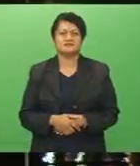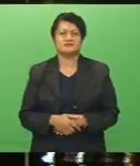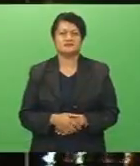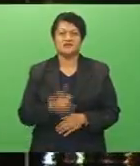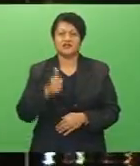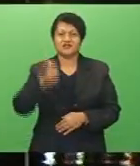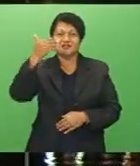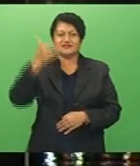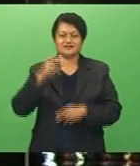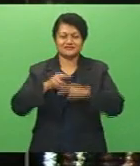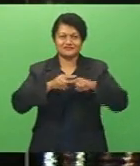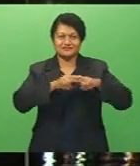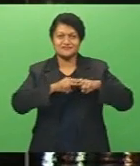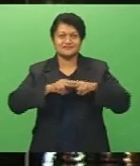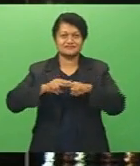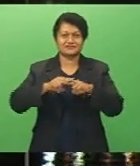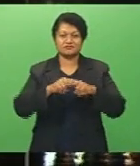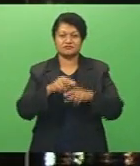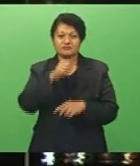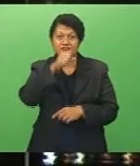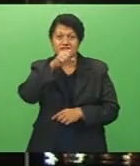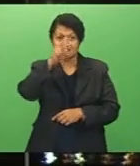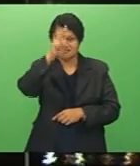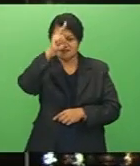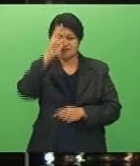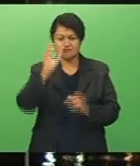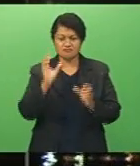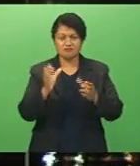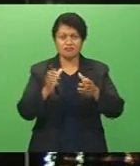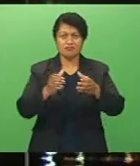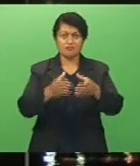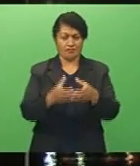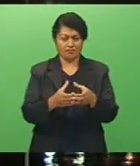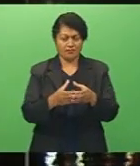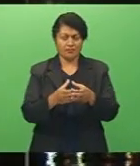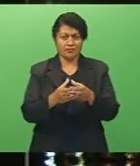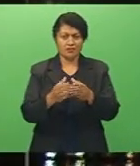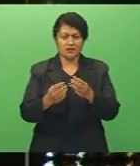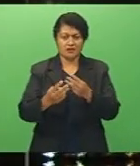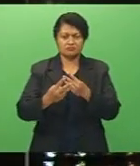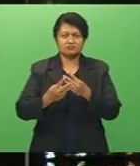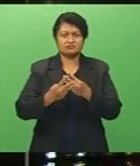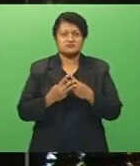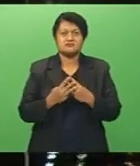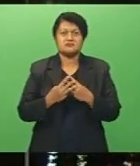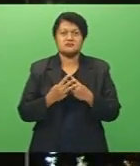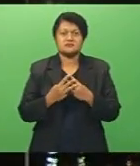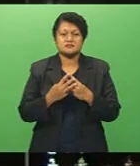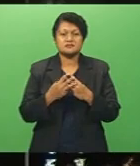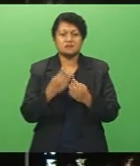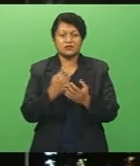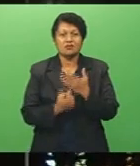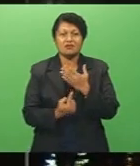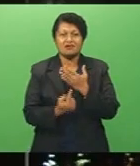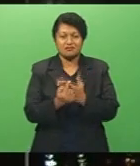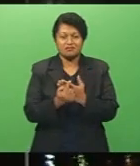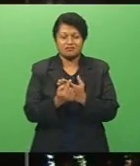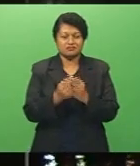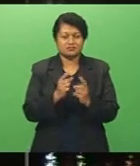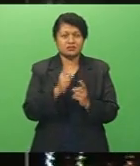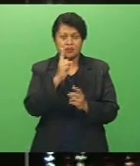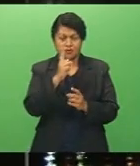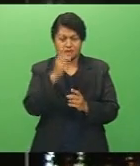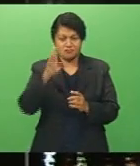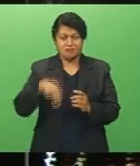Good evening, Fiji. The Kandavo Confederacy of the Social Democratic Liberal Party has pulled out from